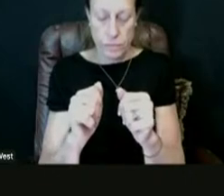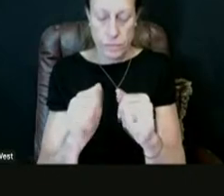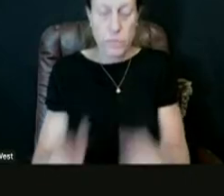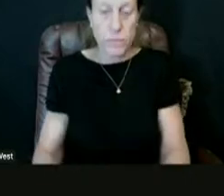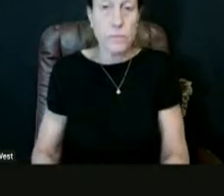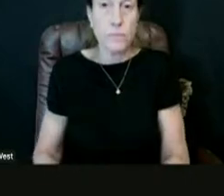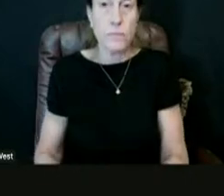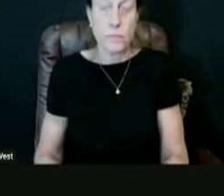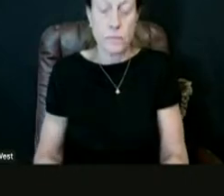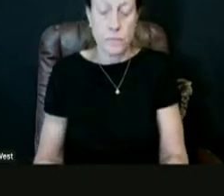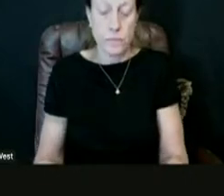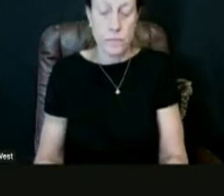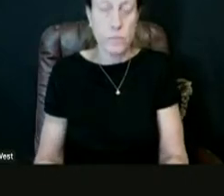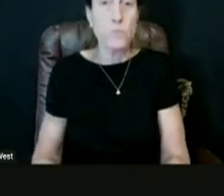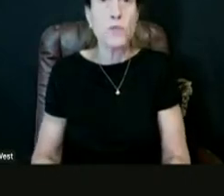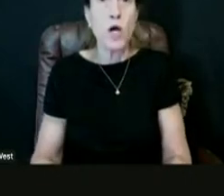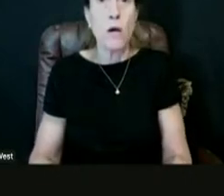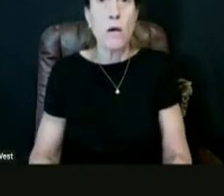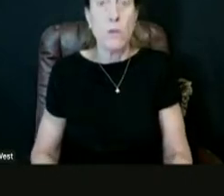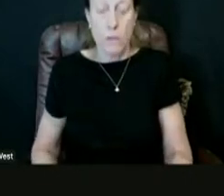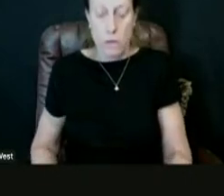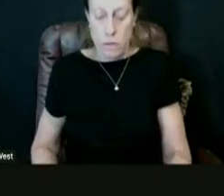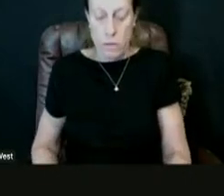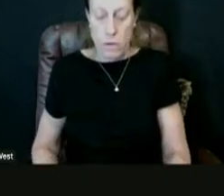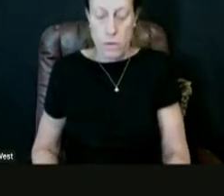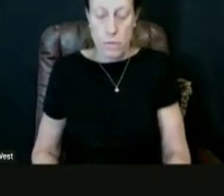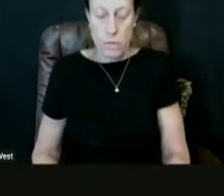about investments in MCPS